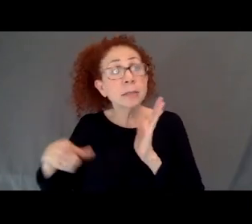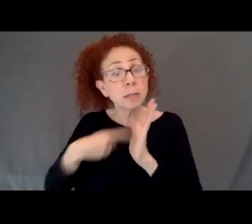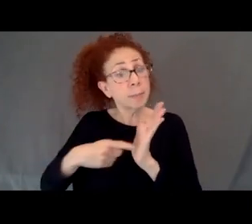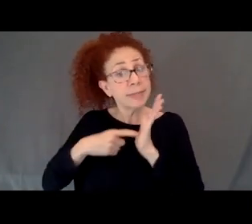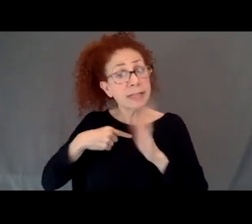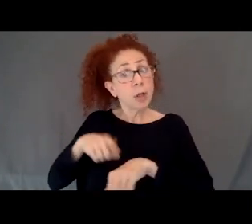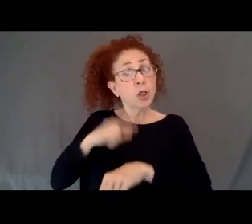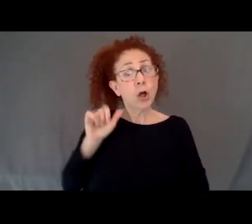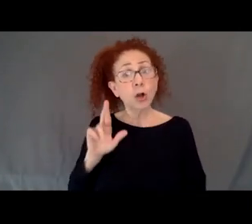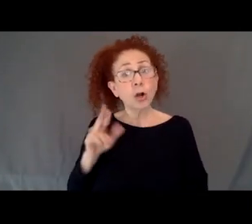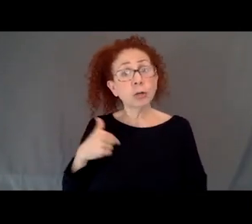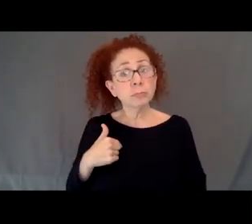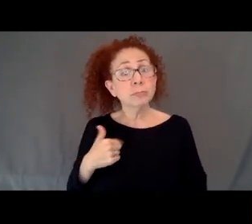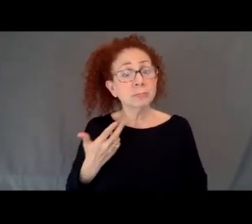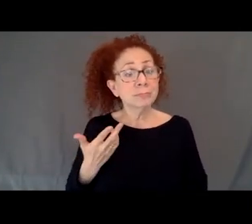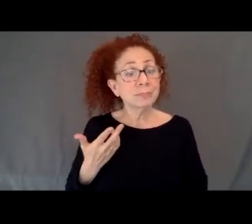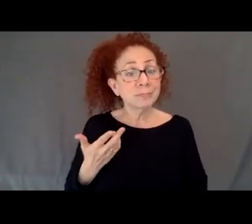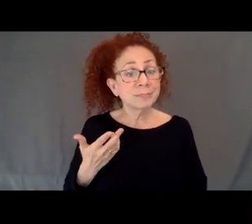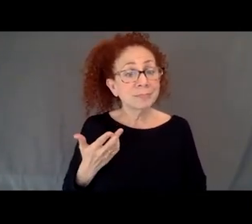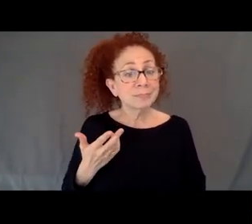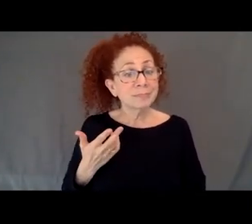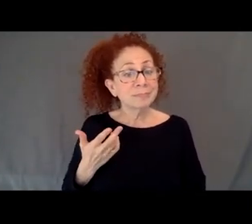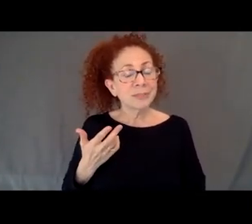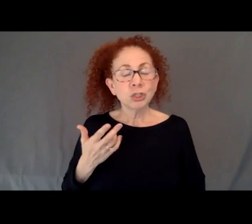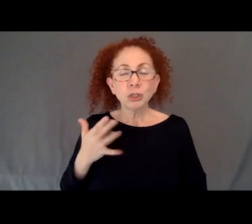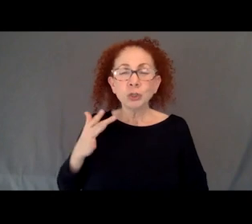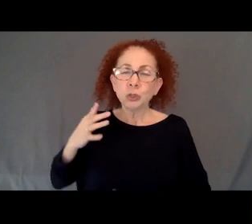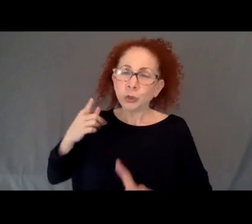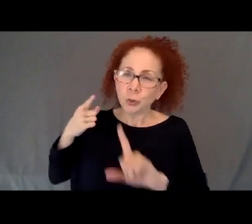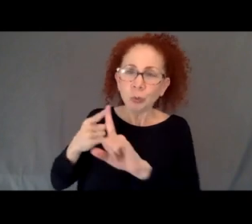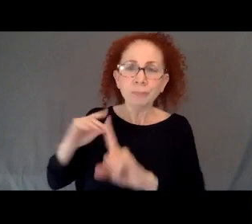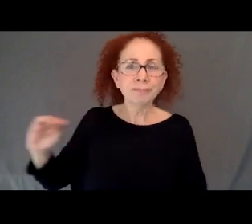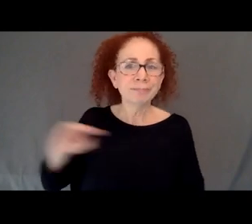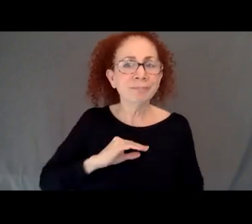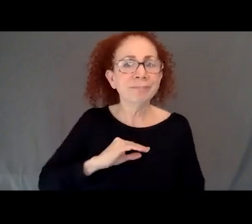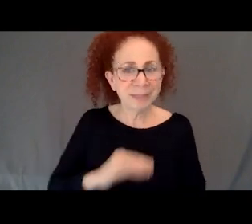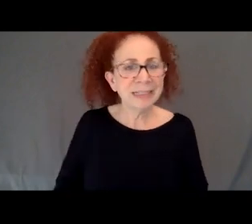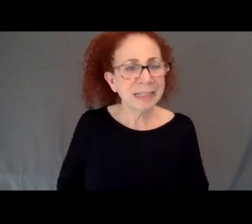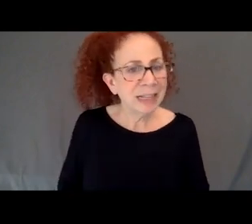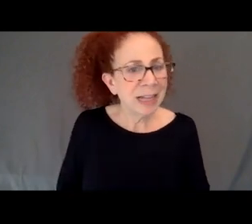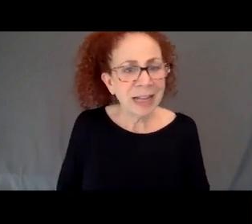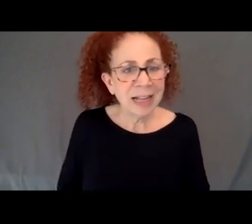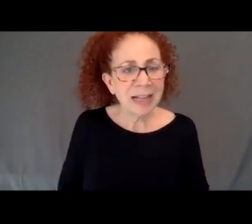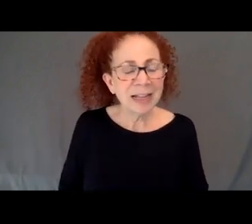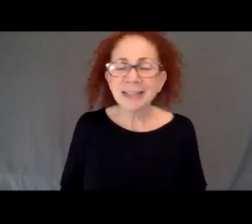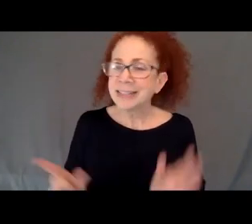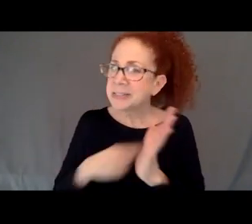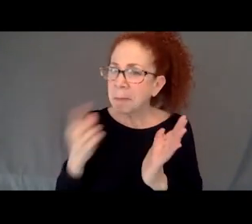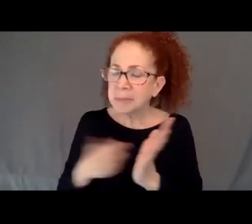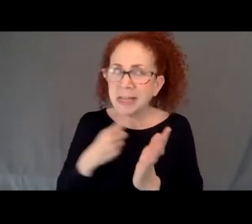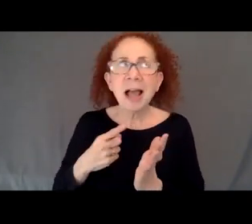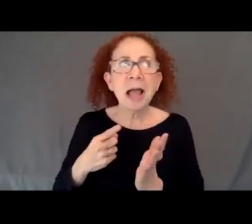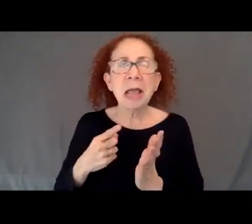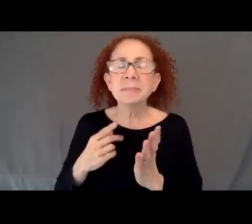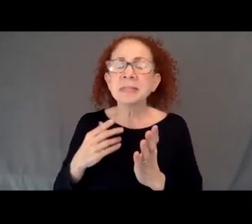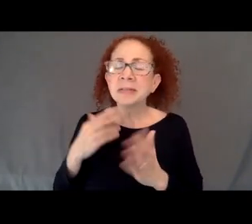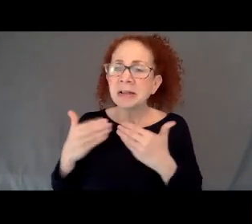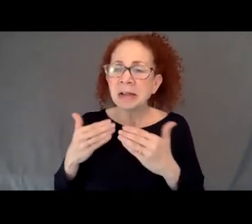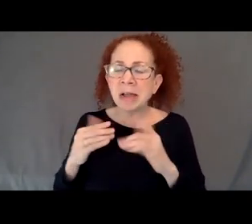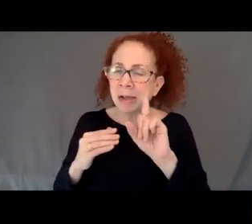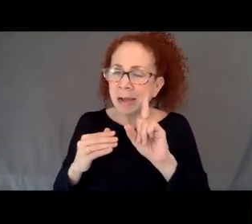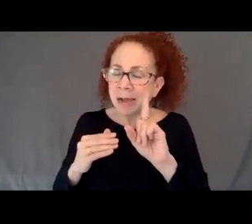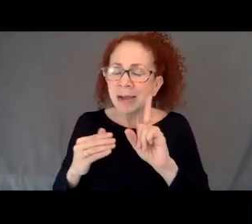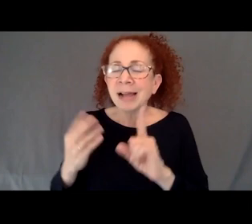longer to get to that point. You have to sleep on